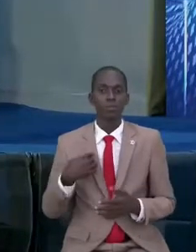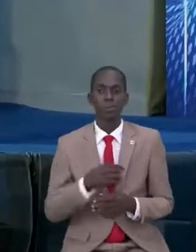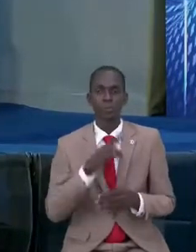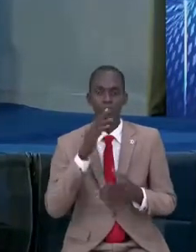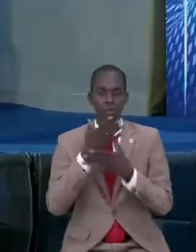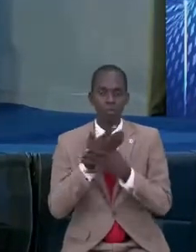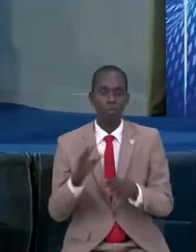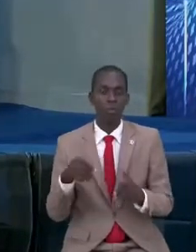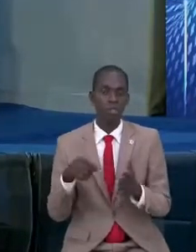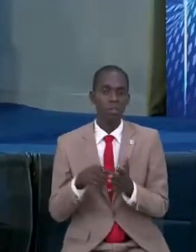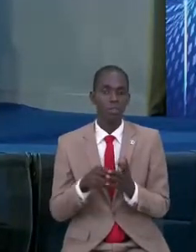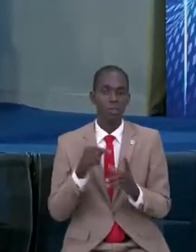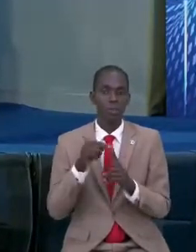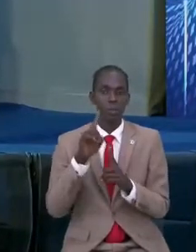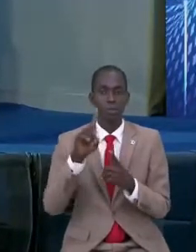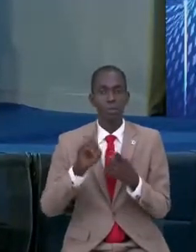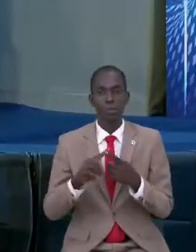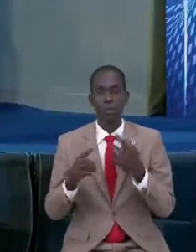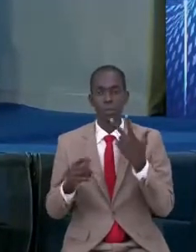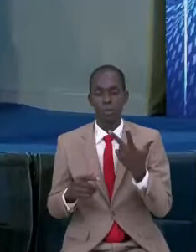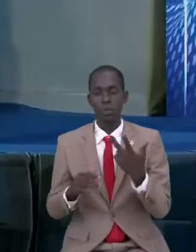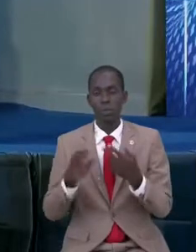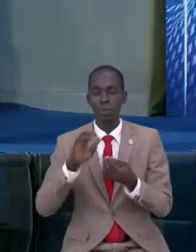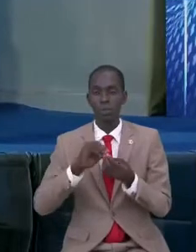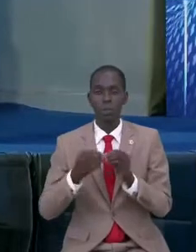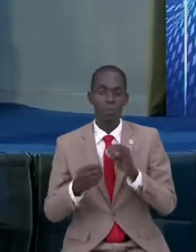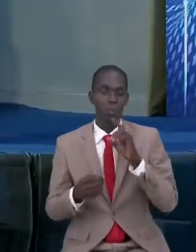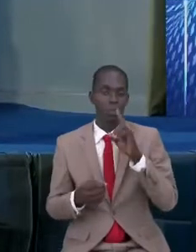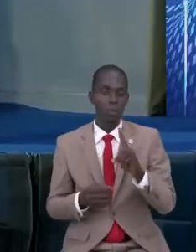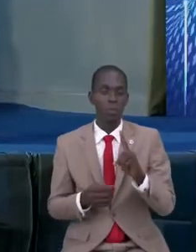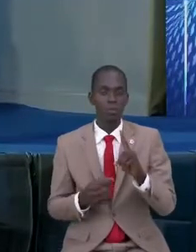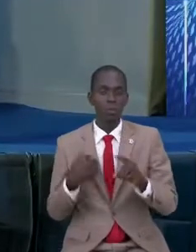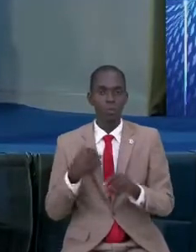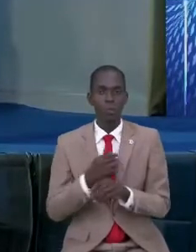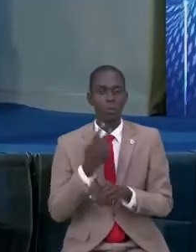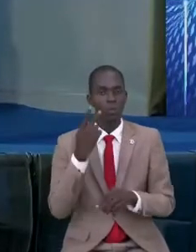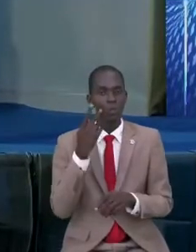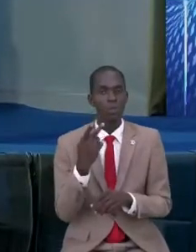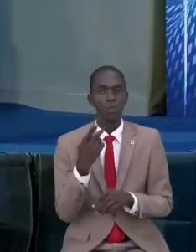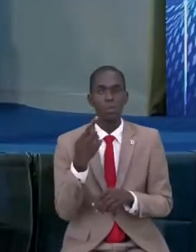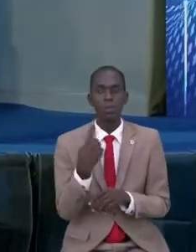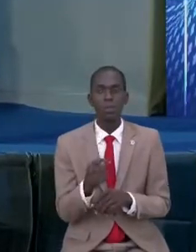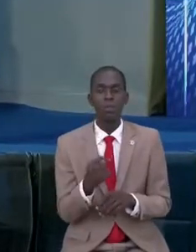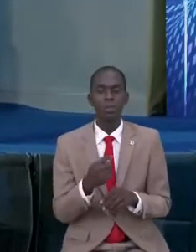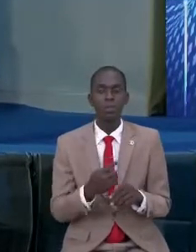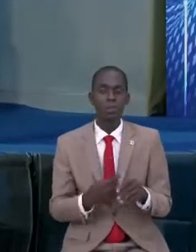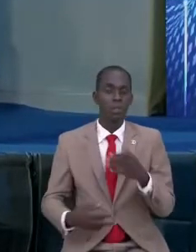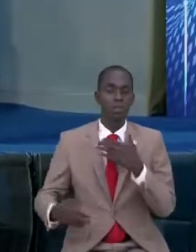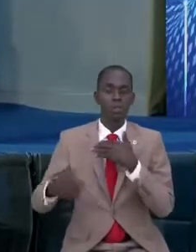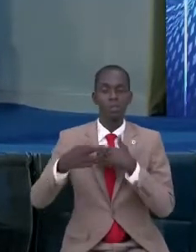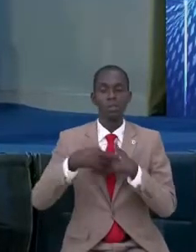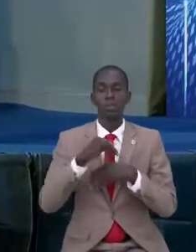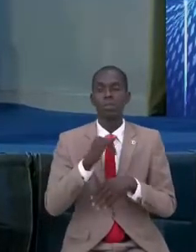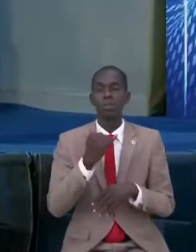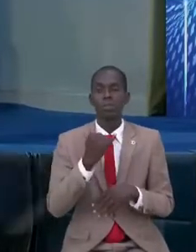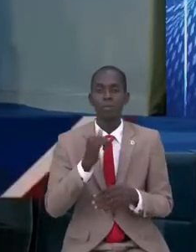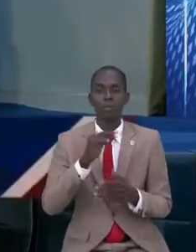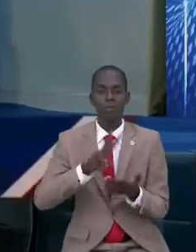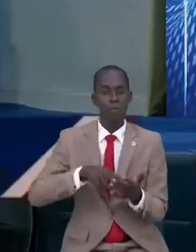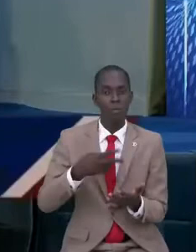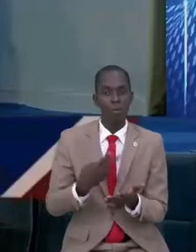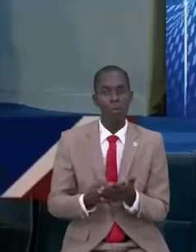to three parts of titles. Number one, we're looking at restoring faulty brethren in